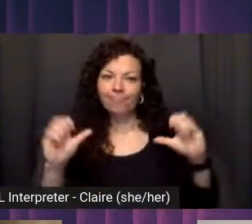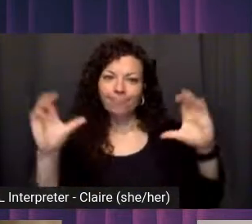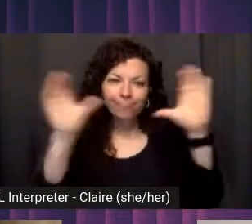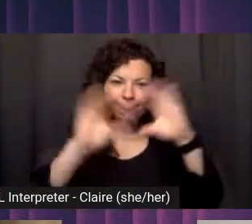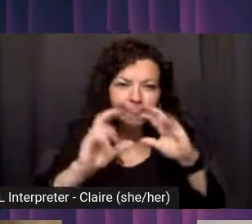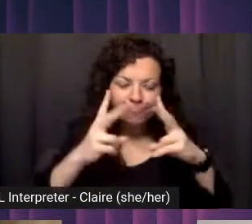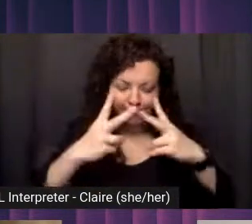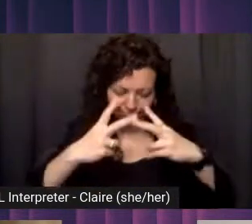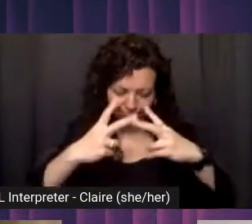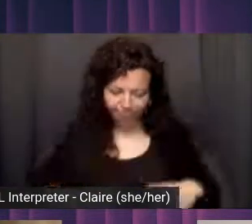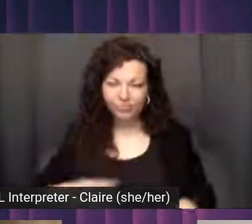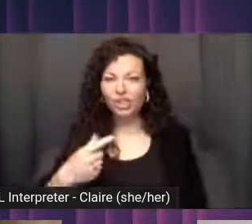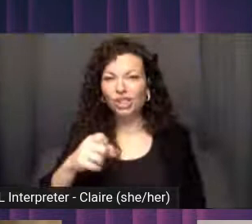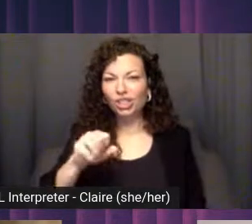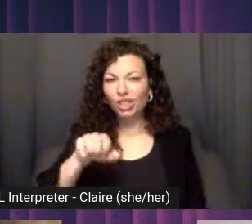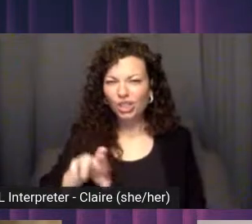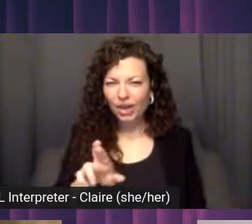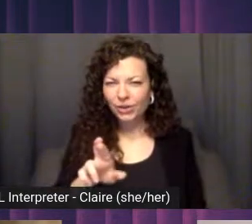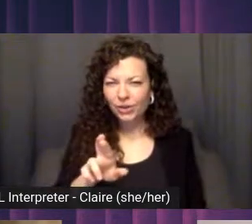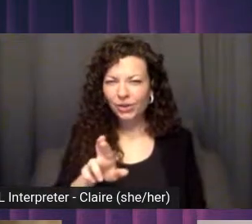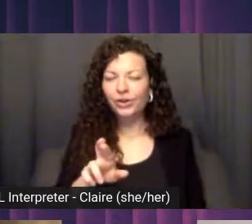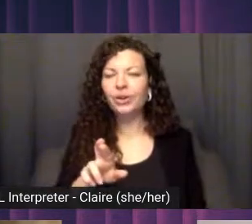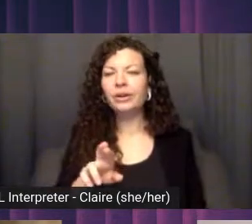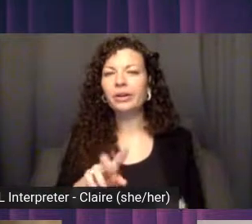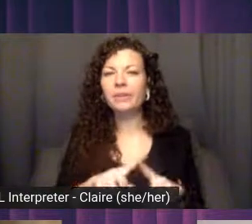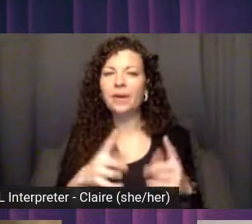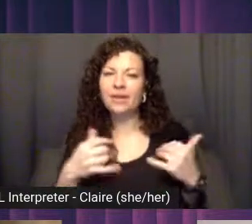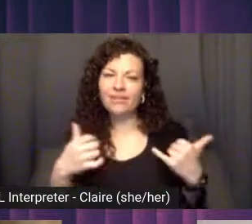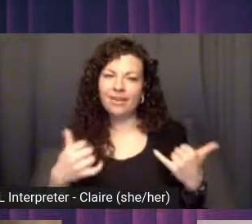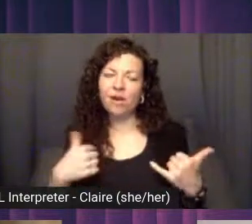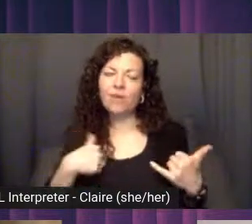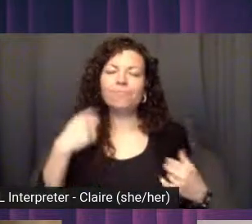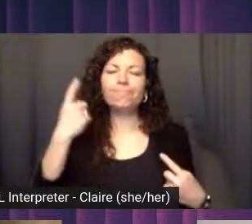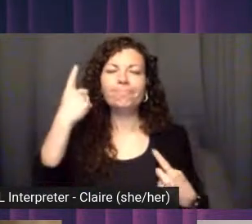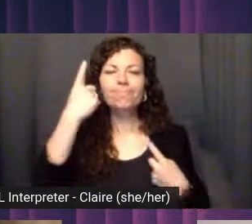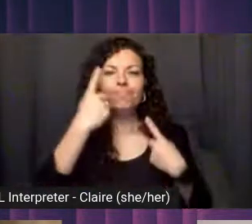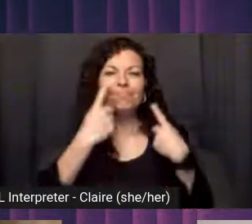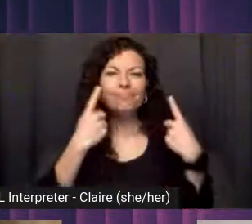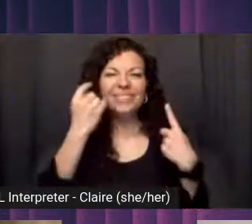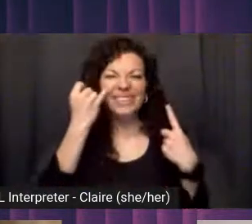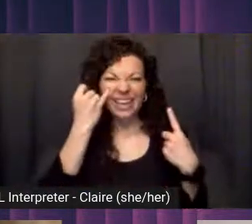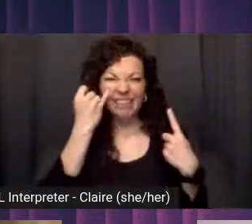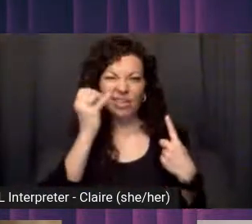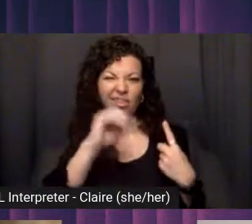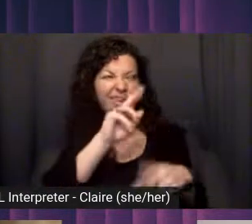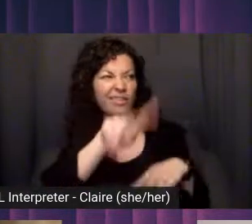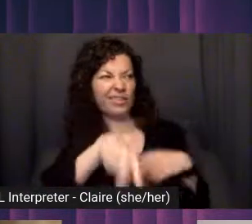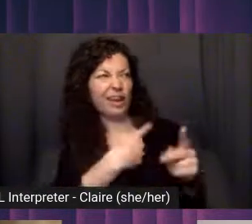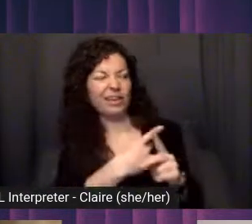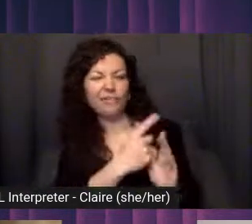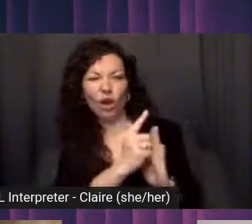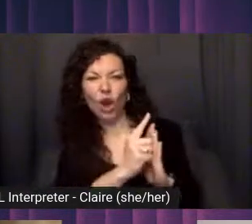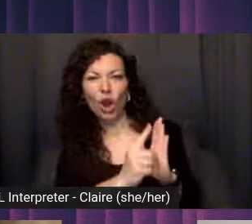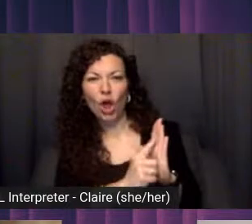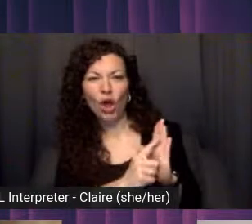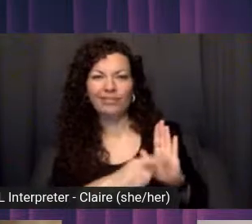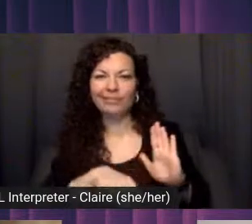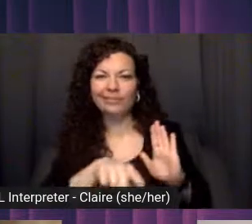you are able to like hold to the side the very real legislation